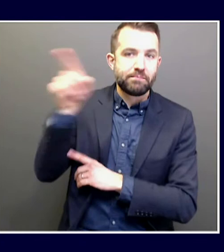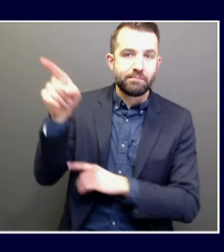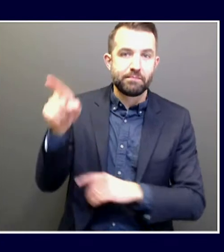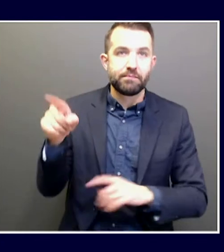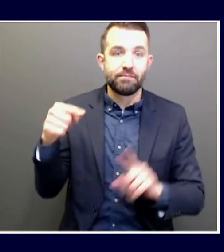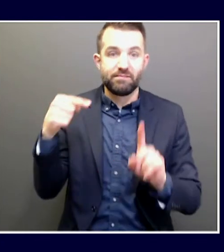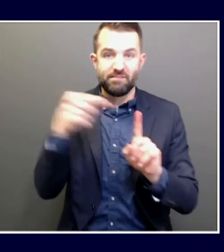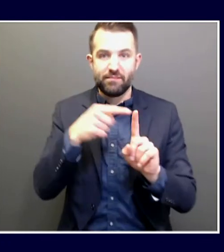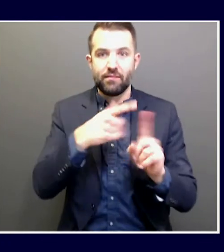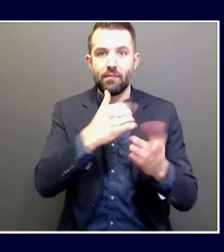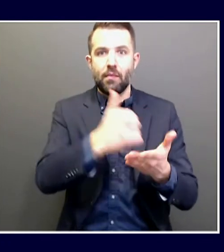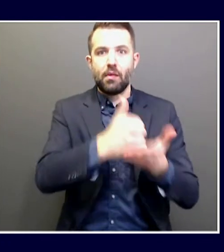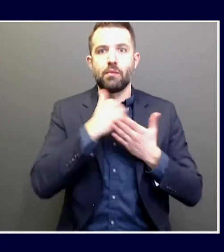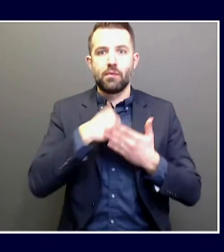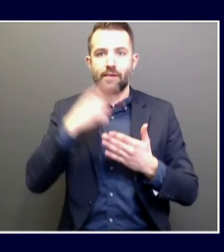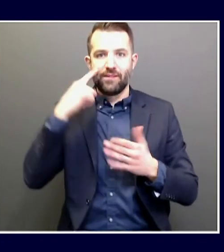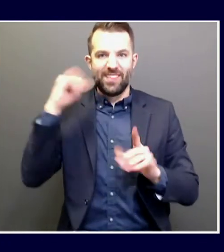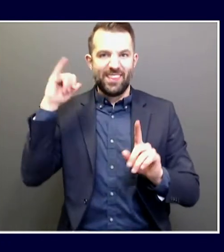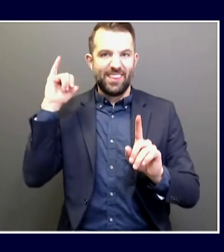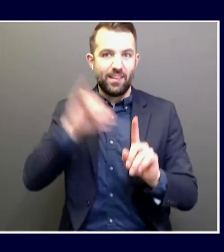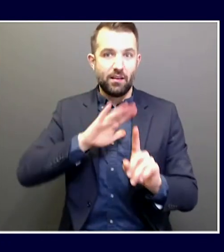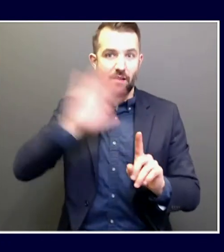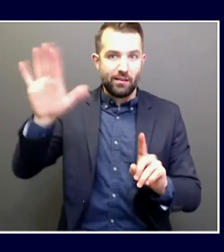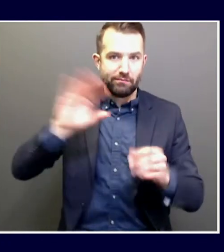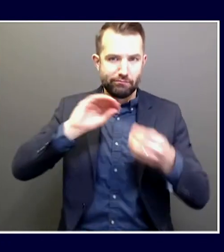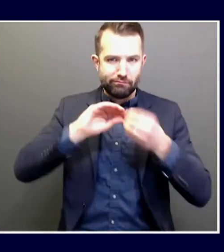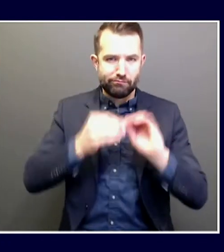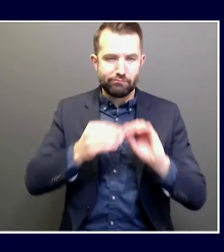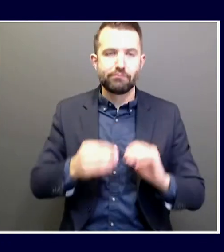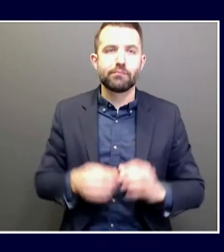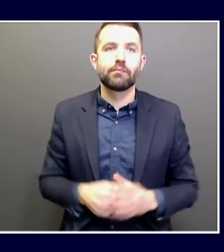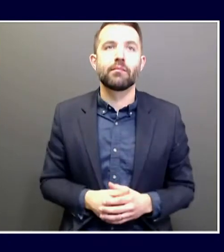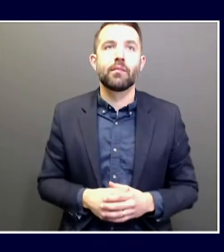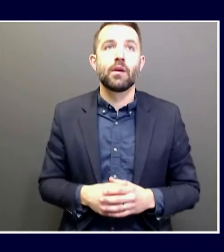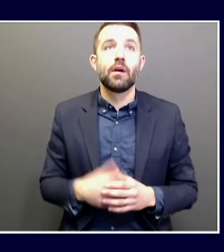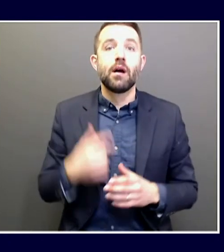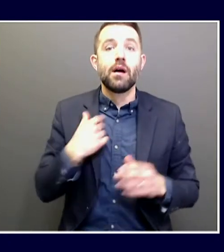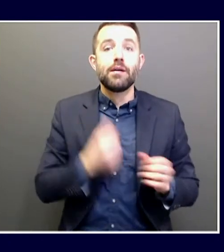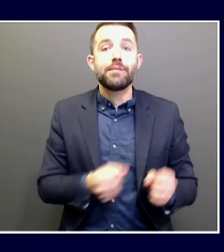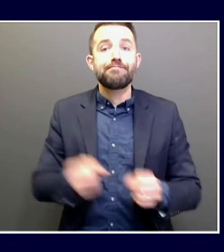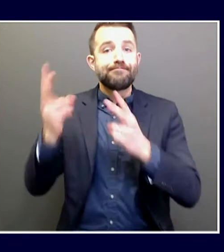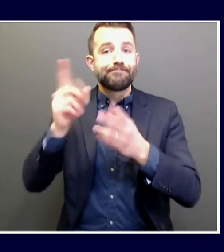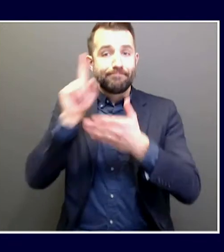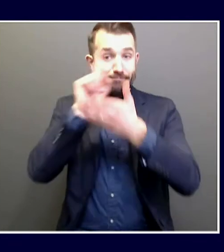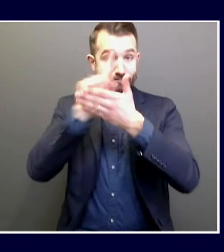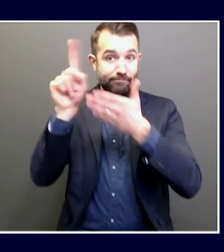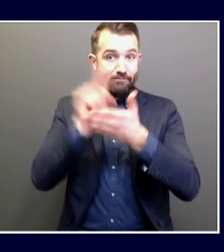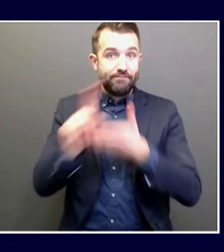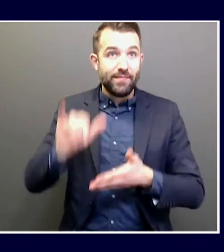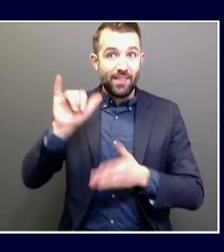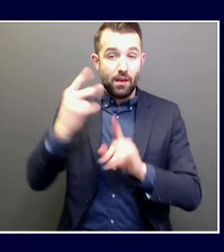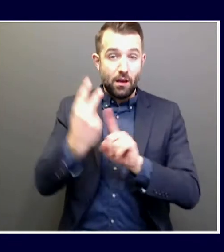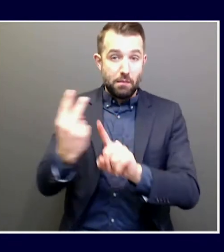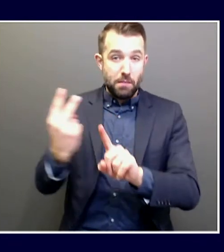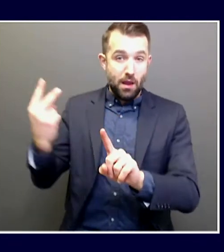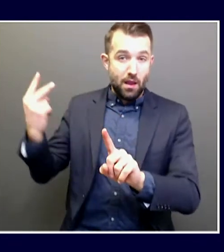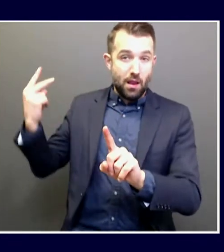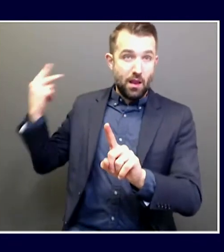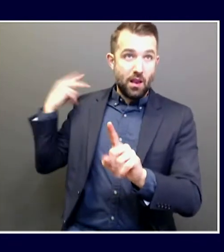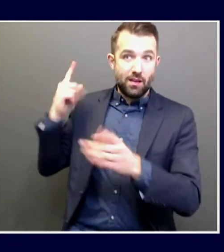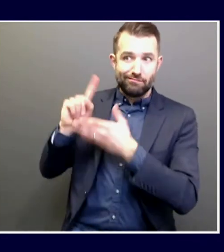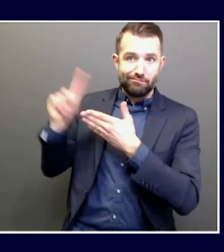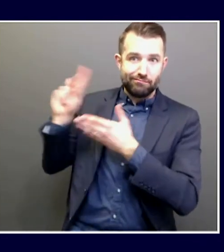week. Those data, however, are at least a week, if not further, looking back because of the nature of getting